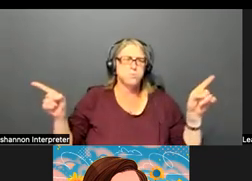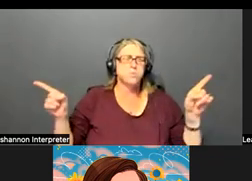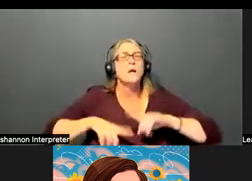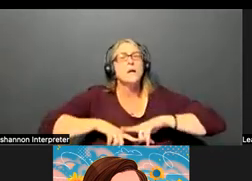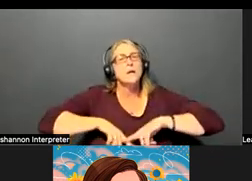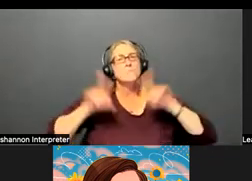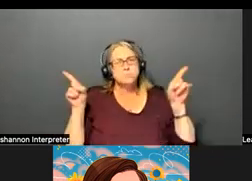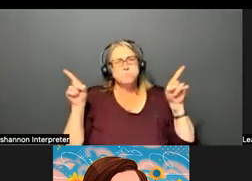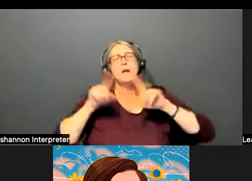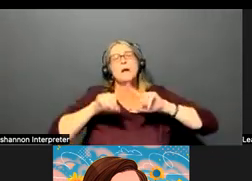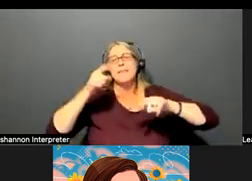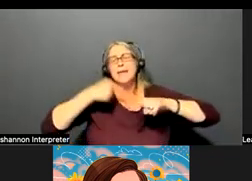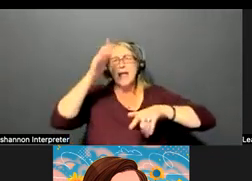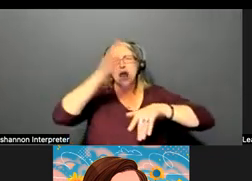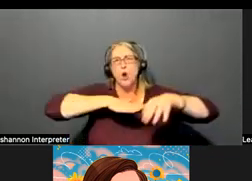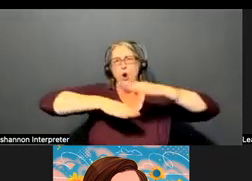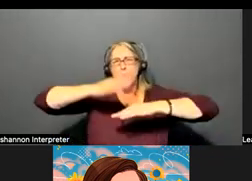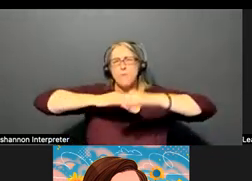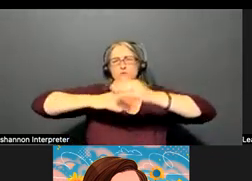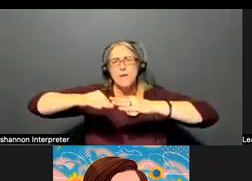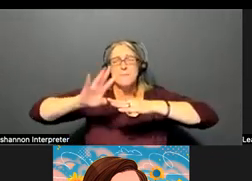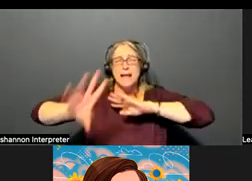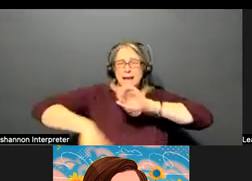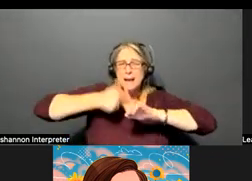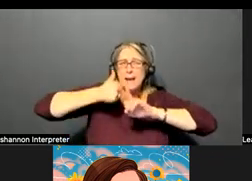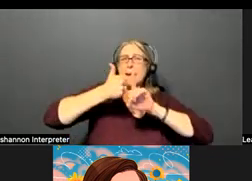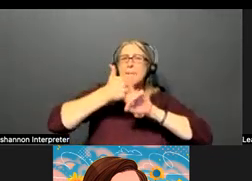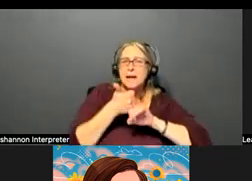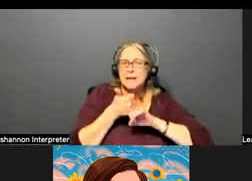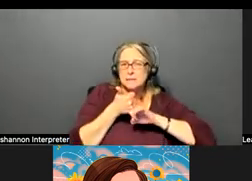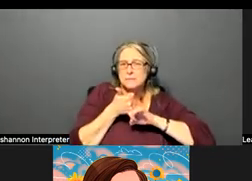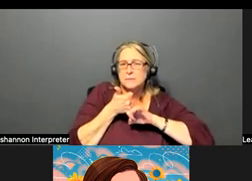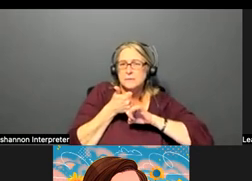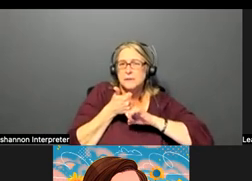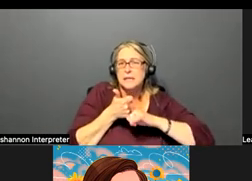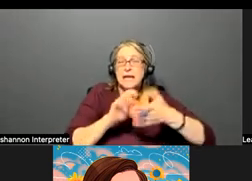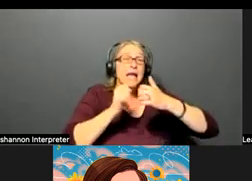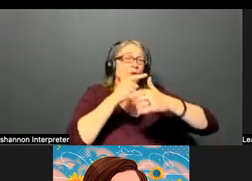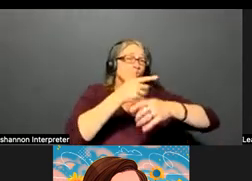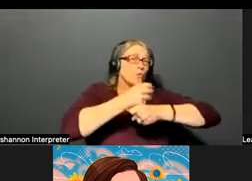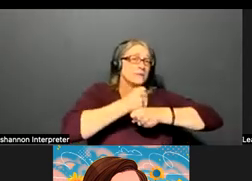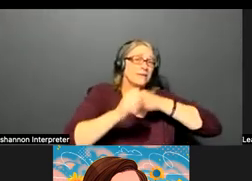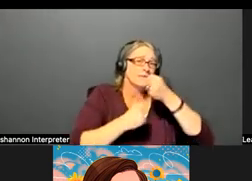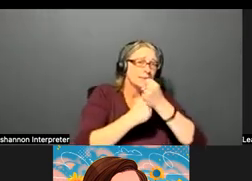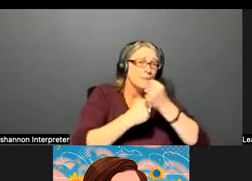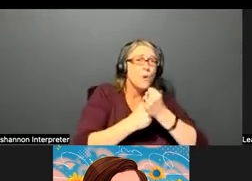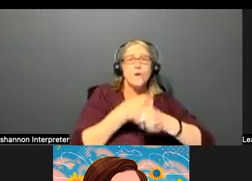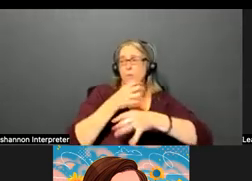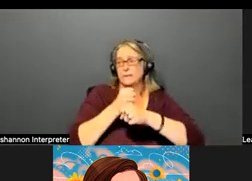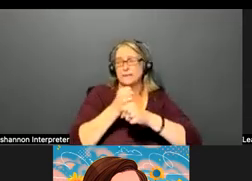how those can overlap and also impact in how you receive support and services. And